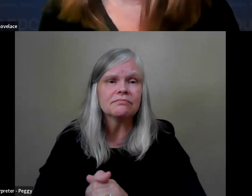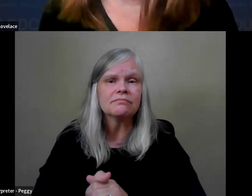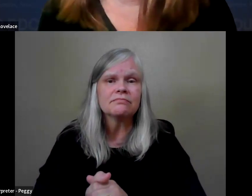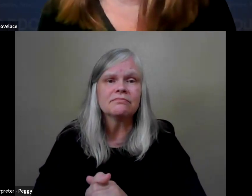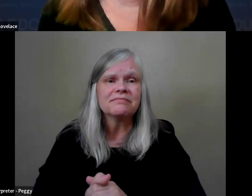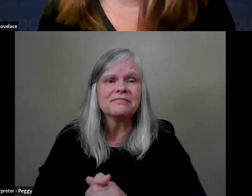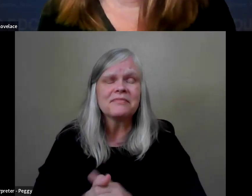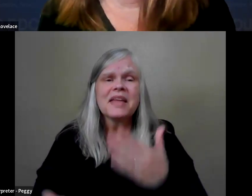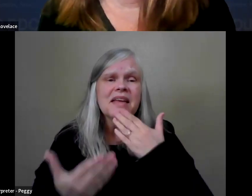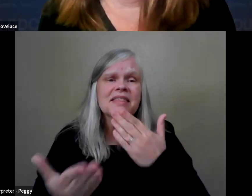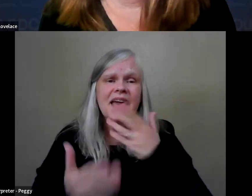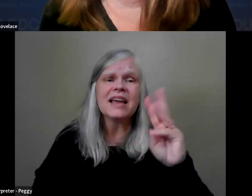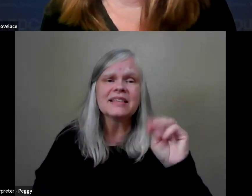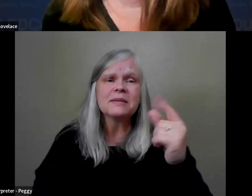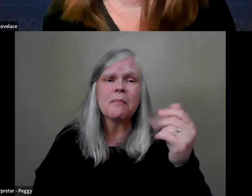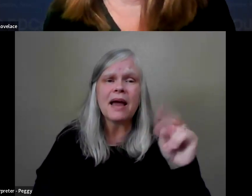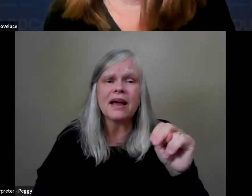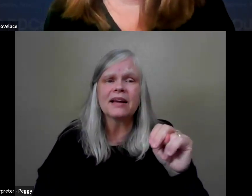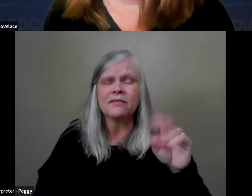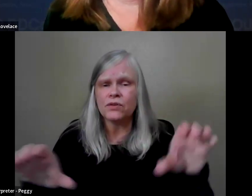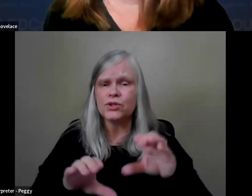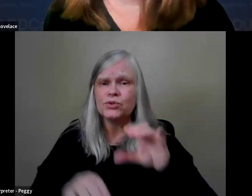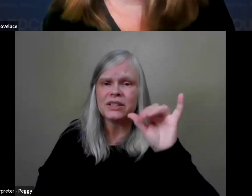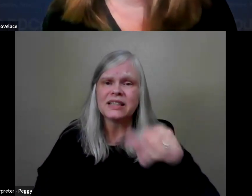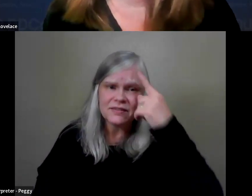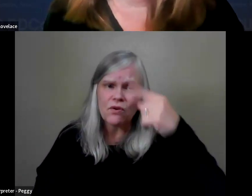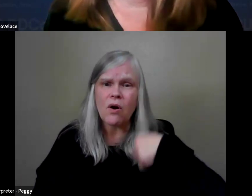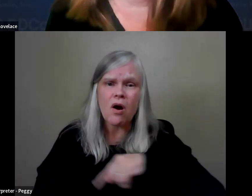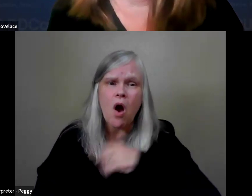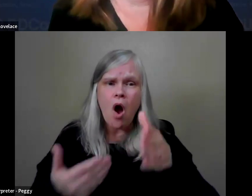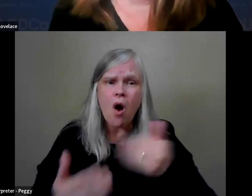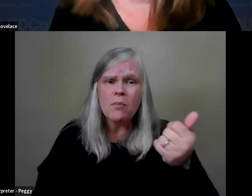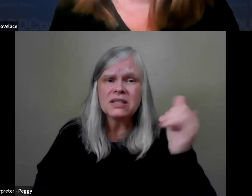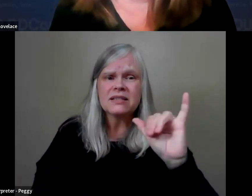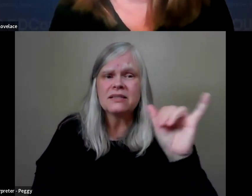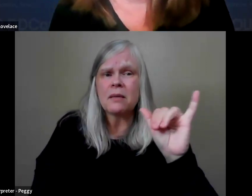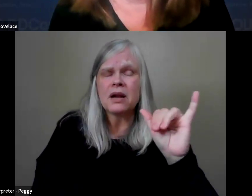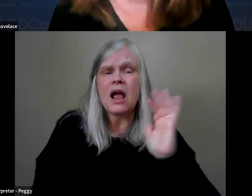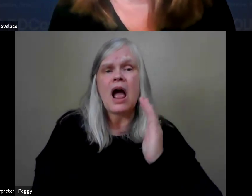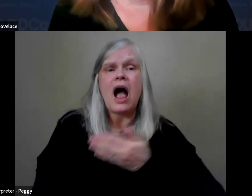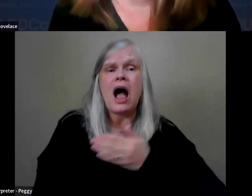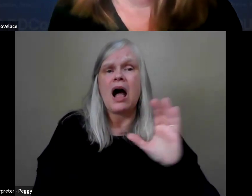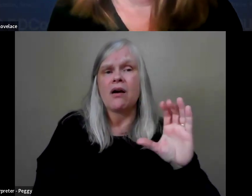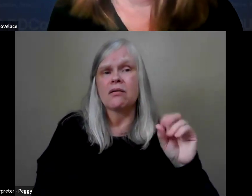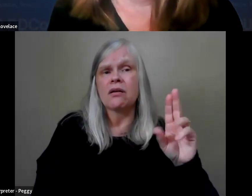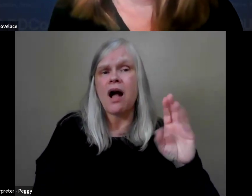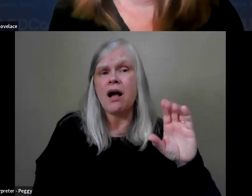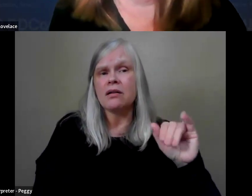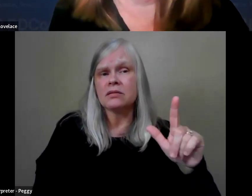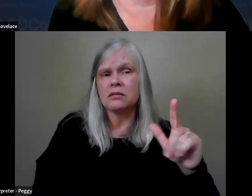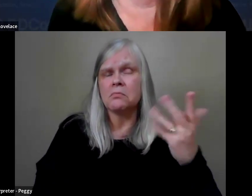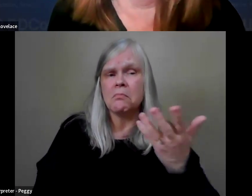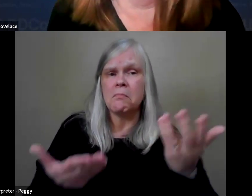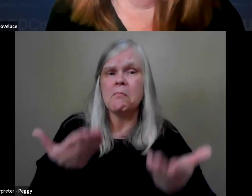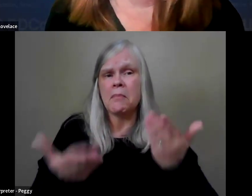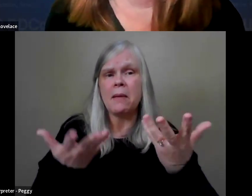Well, thanks, Megan, so much for doing this for us. I mean, this almost seems like something I think our council may want to host